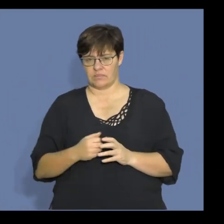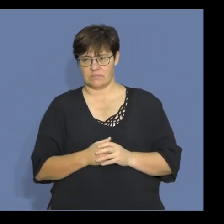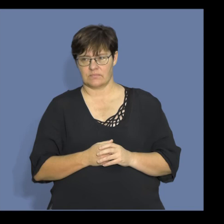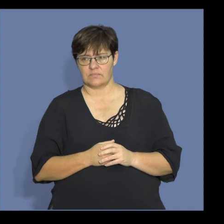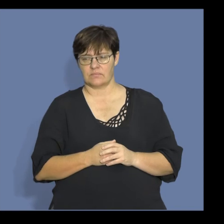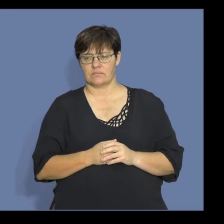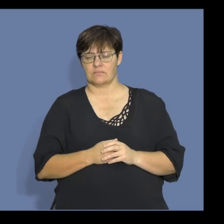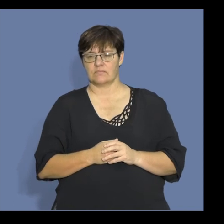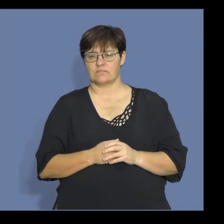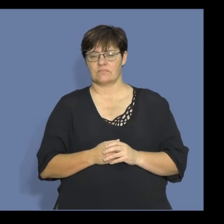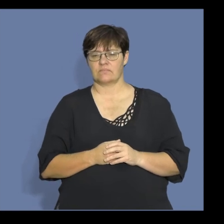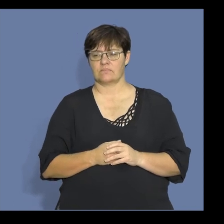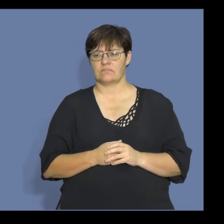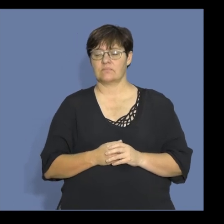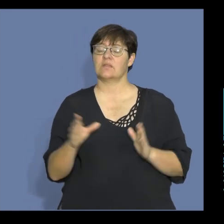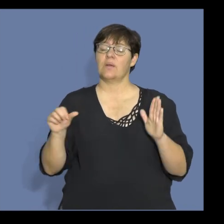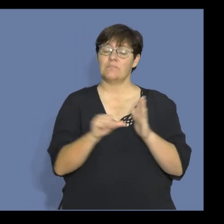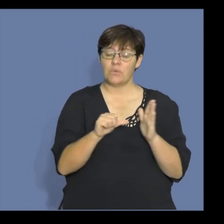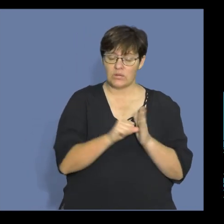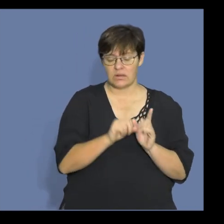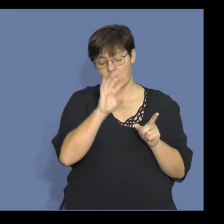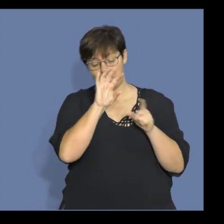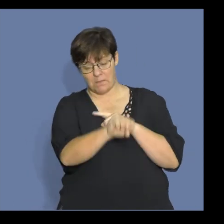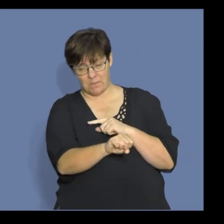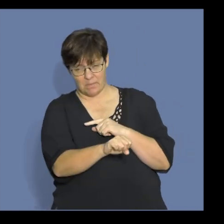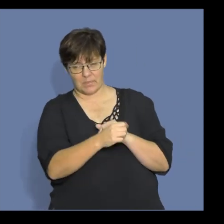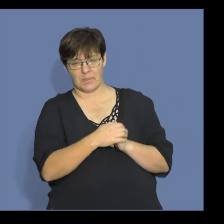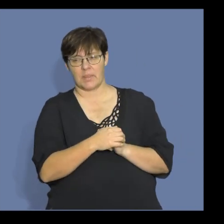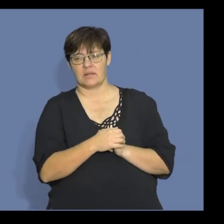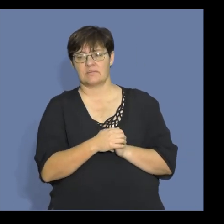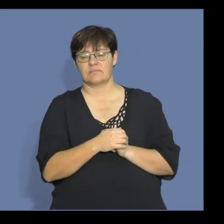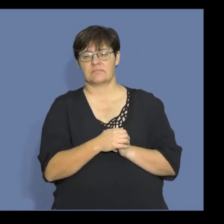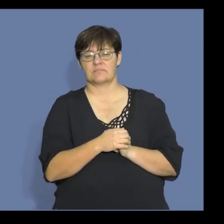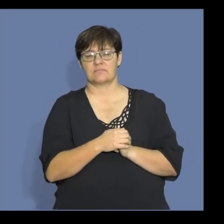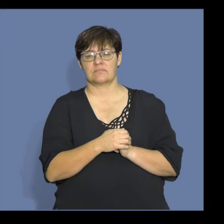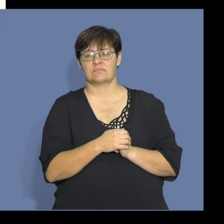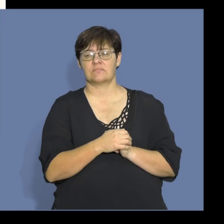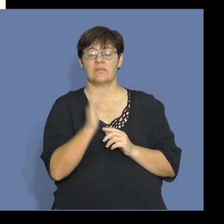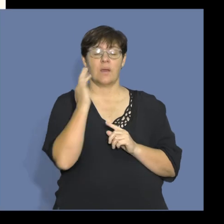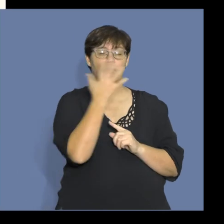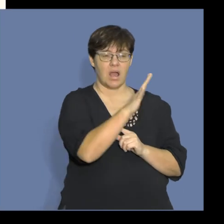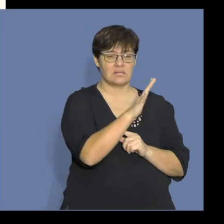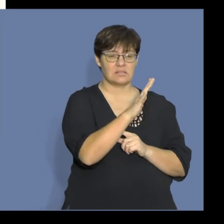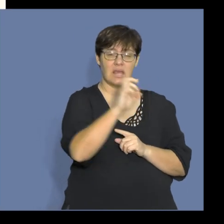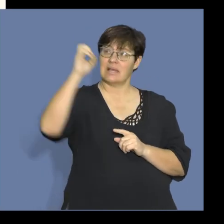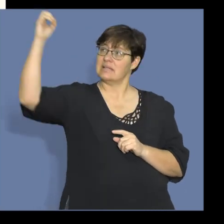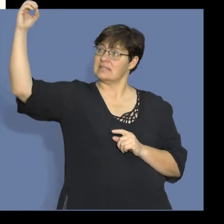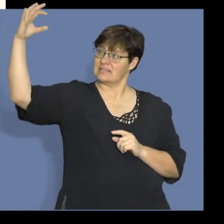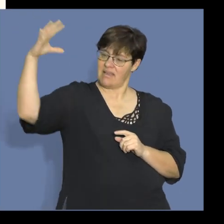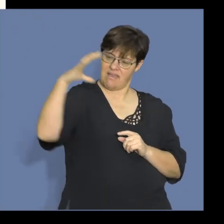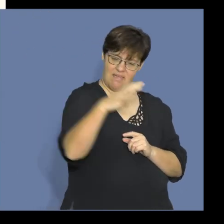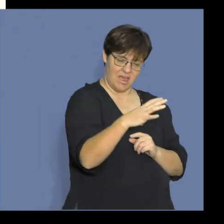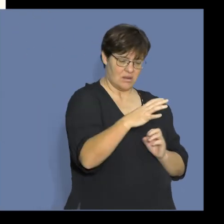slopes. I'm going to wrap this question up as we end this segment. It's important that we recognize that these are plants that